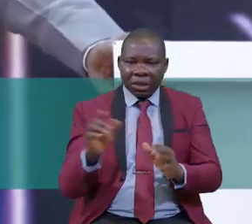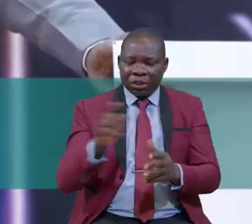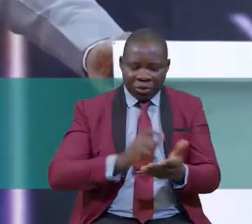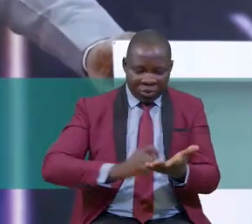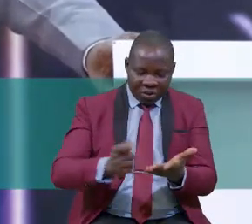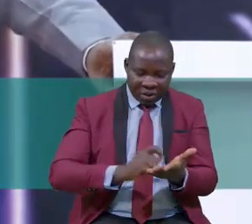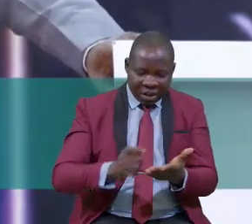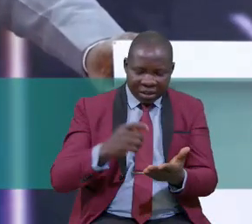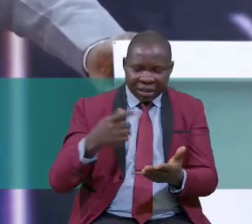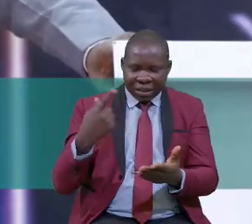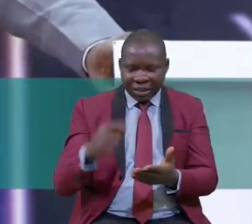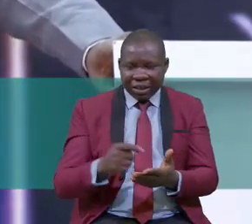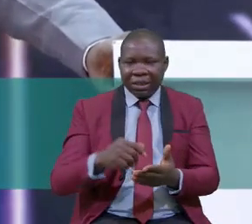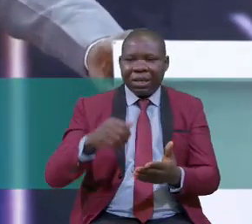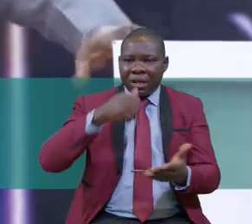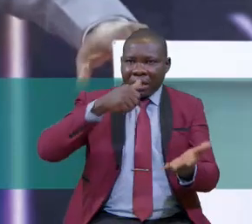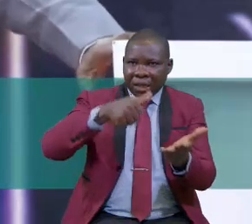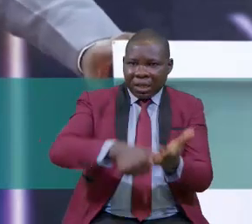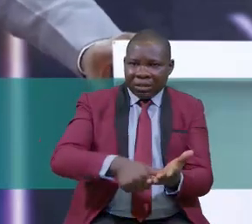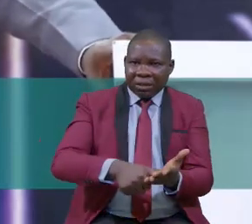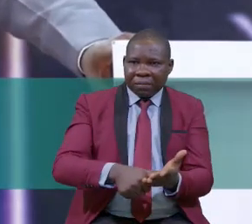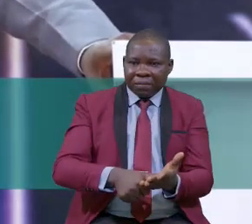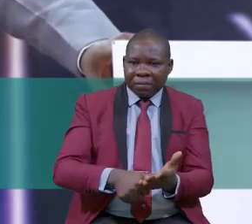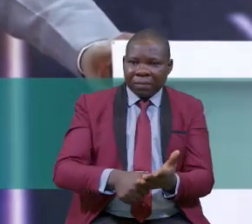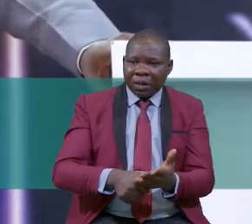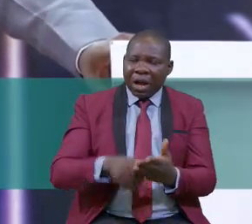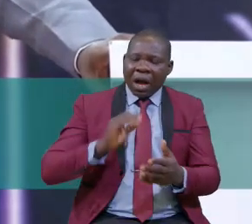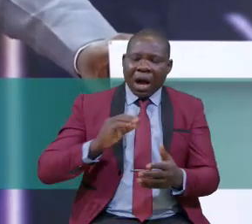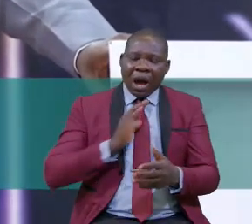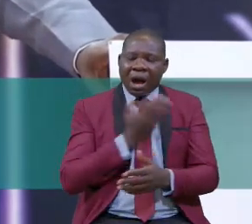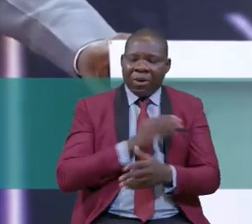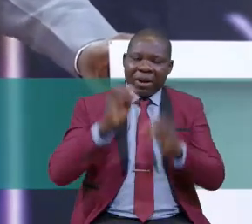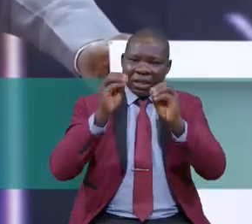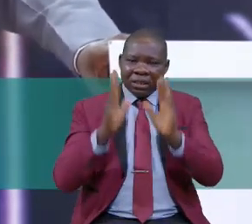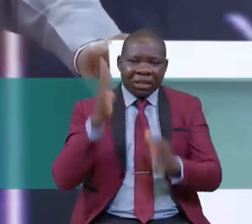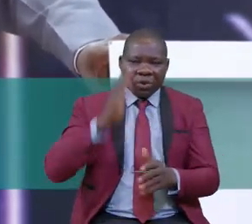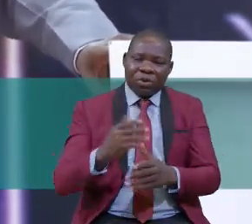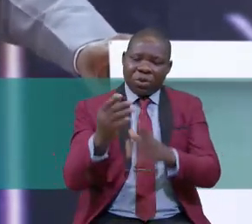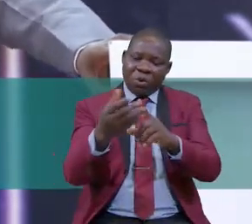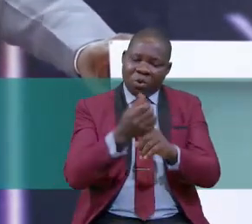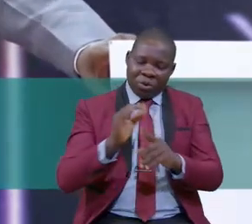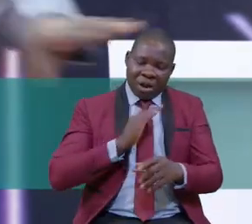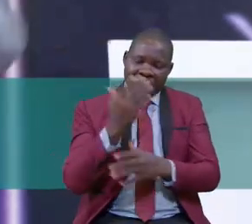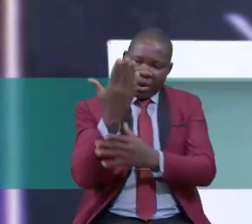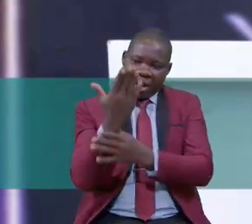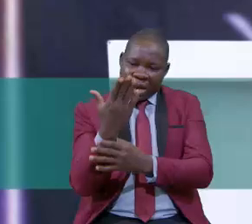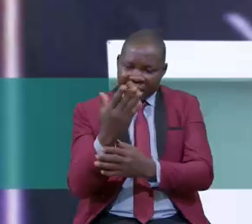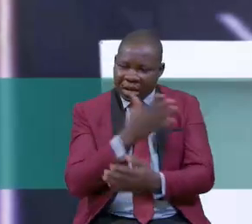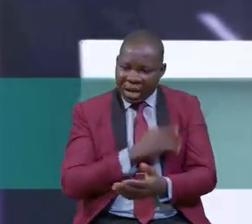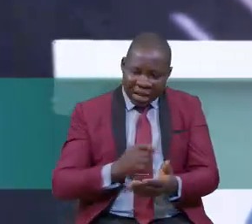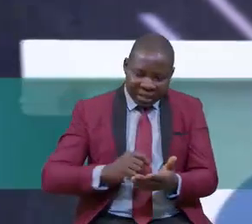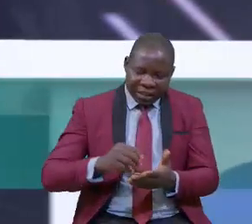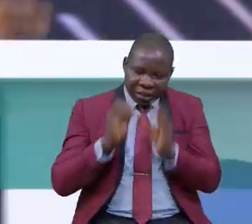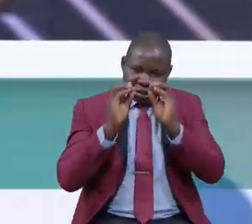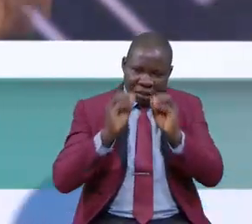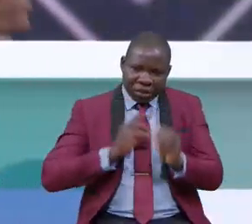hand, whoever was trying to teach us how to write the alphabet, and they do it slowly, and we trace the alphabets. And later,